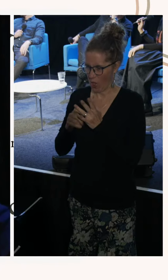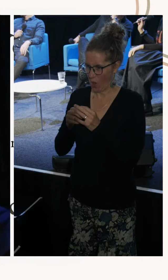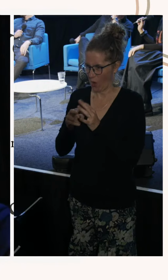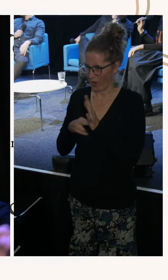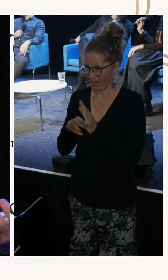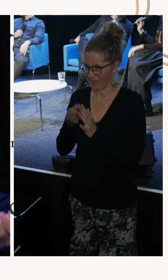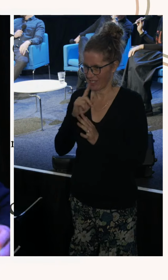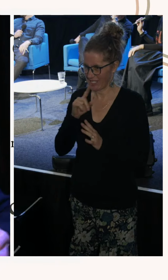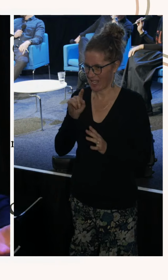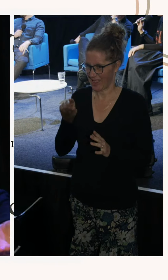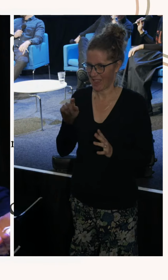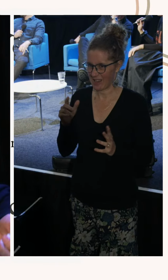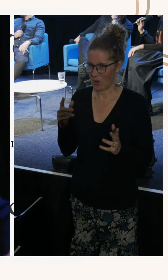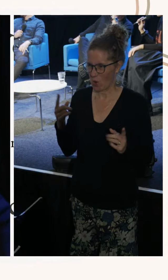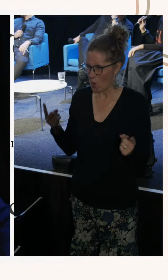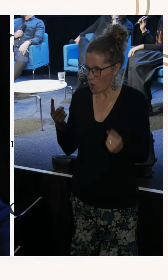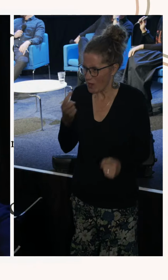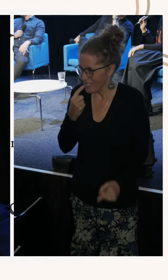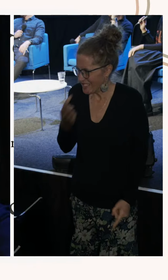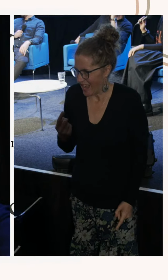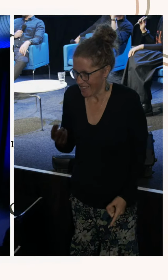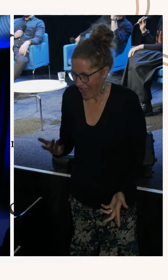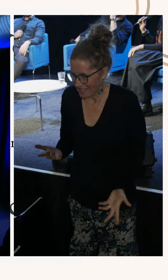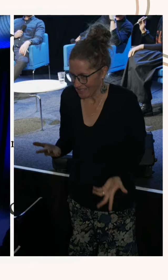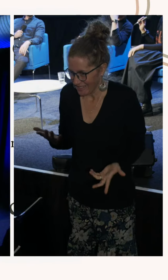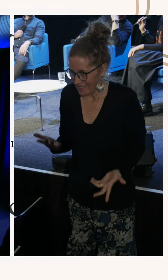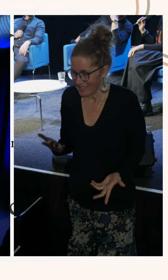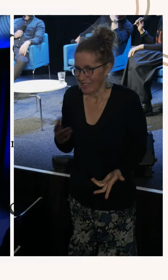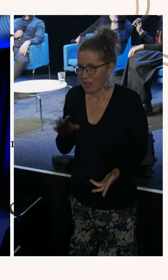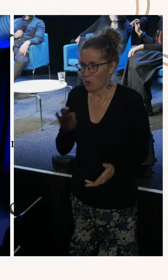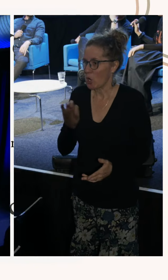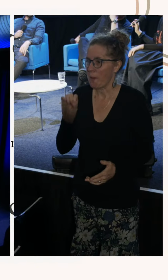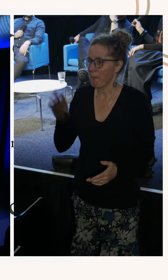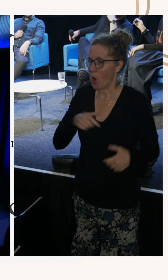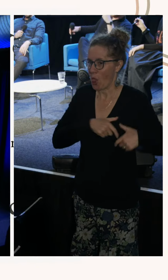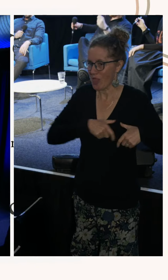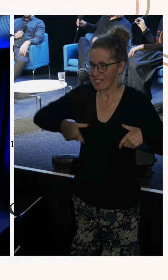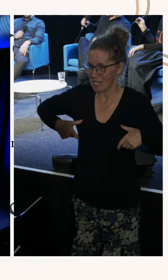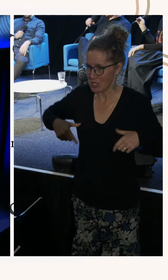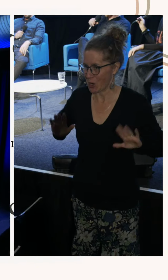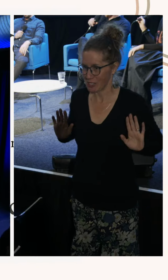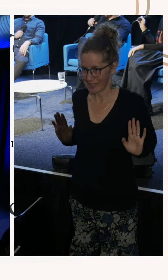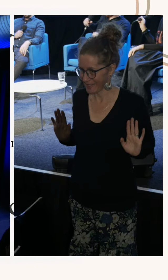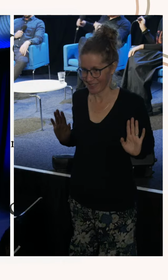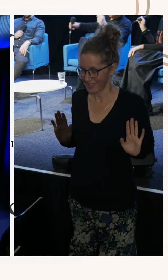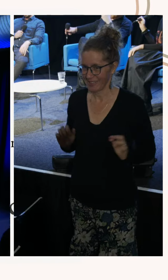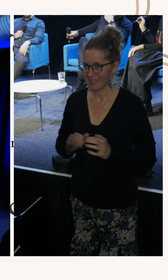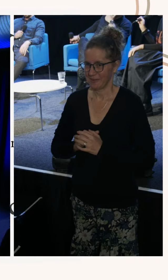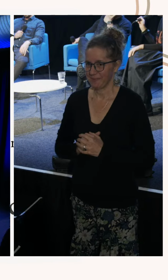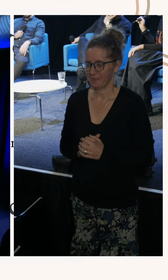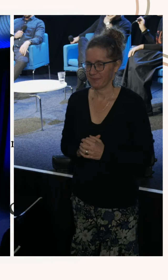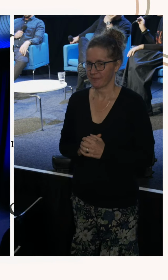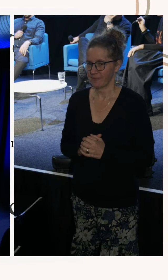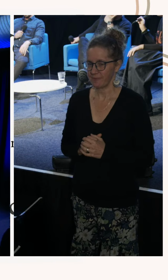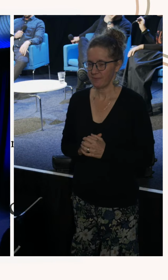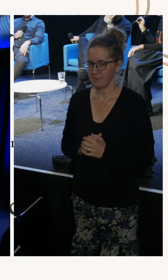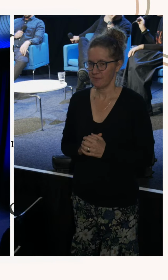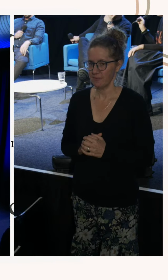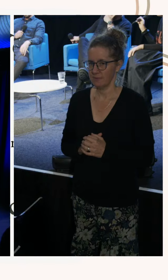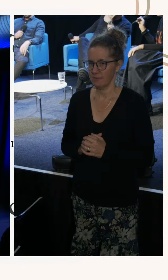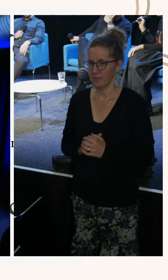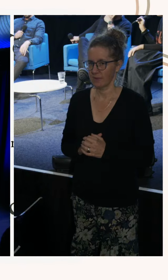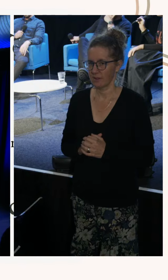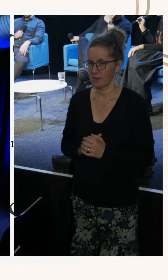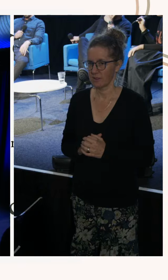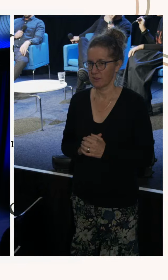Democratic Bias Australian. I mean, who says that? There's a reason we didn't put that on the shirts. Yeah. A few of them. Yeah. So...